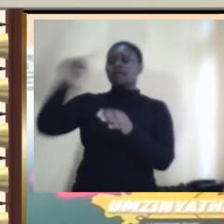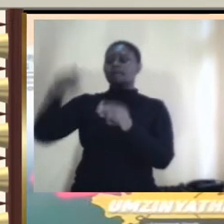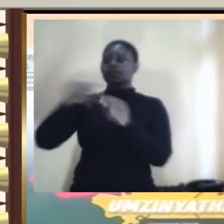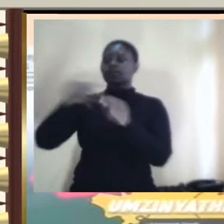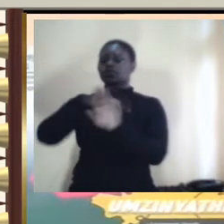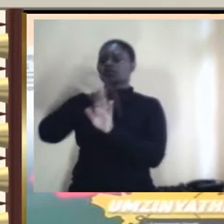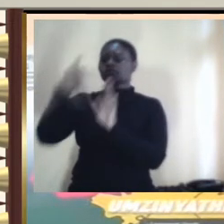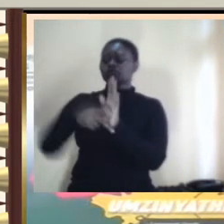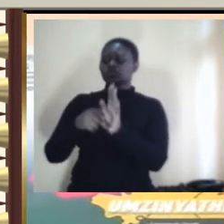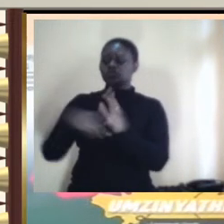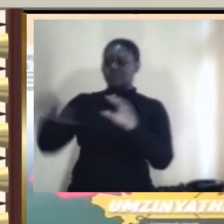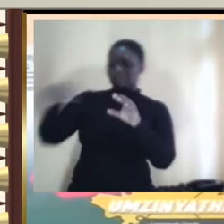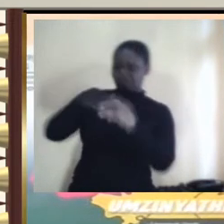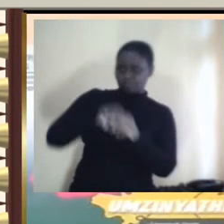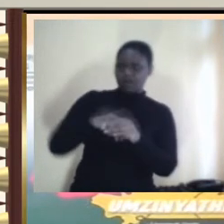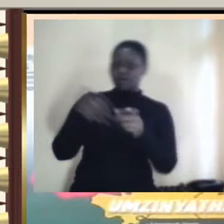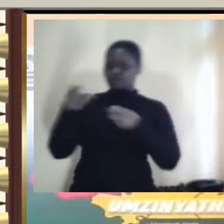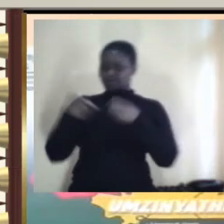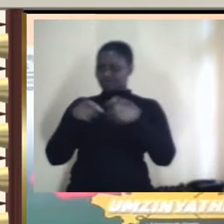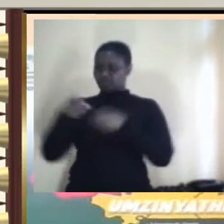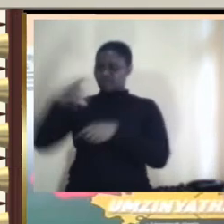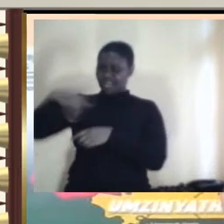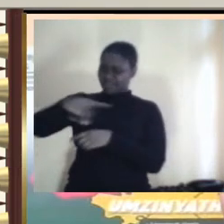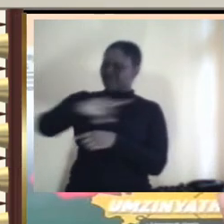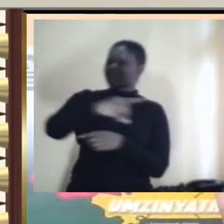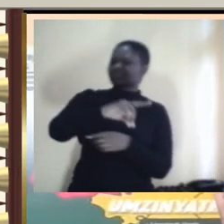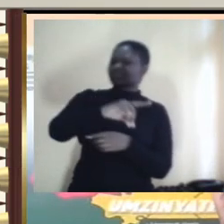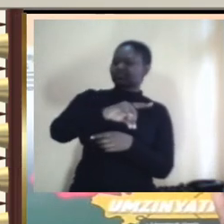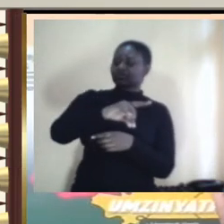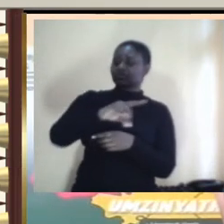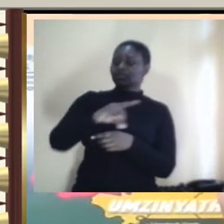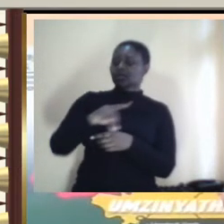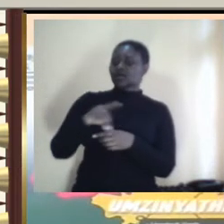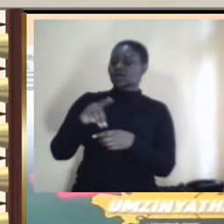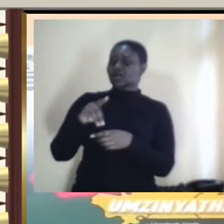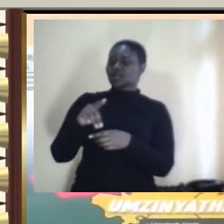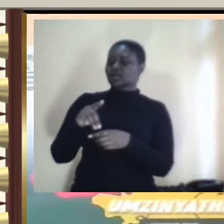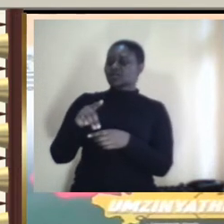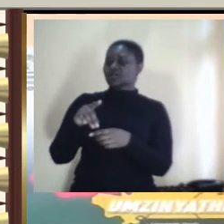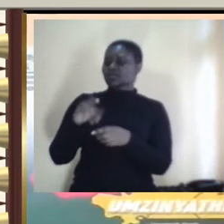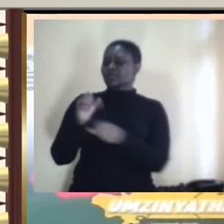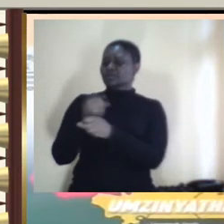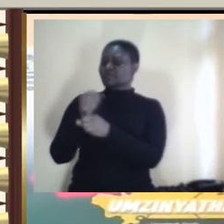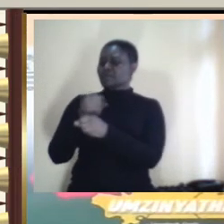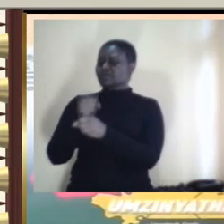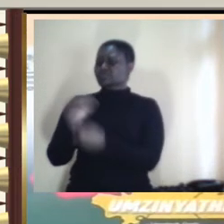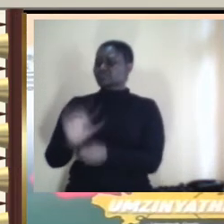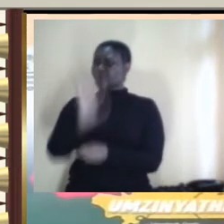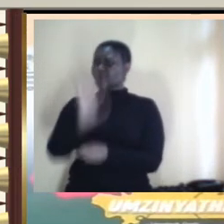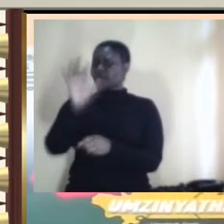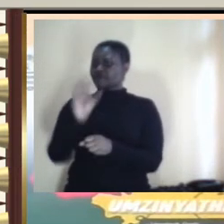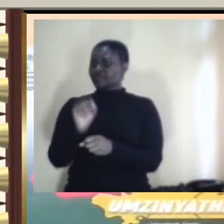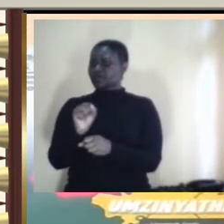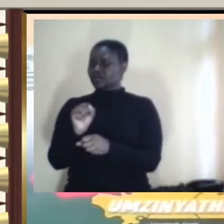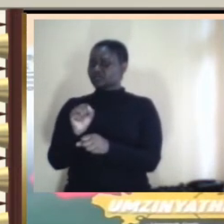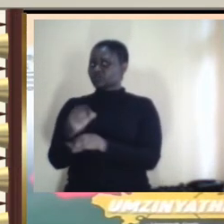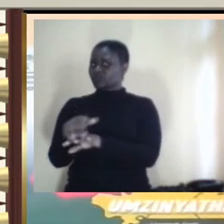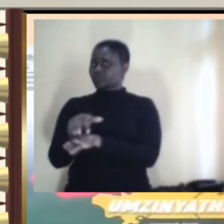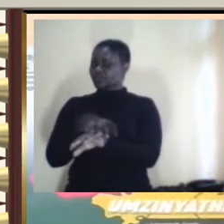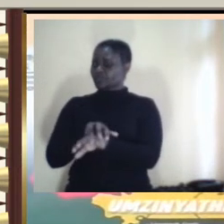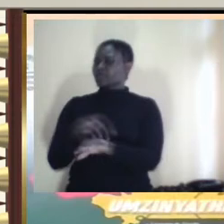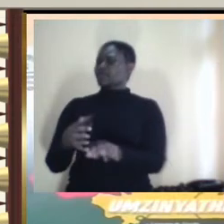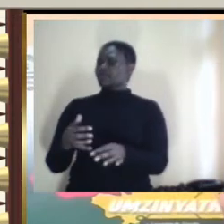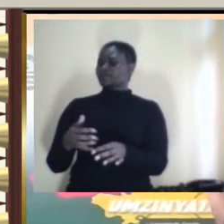to mitigate and control animals, since this poses a threat to the agricultural production, especially during